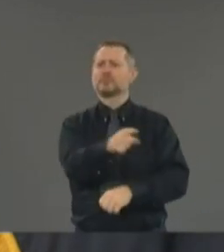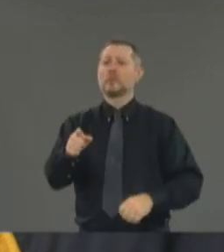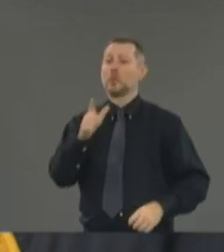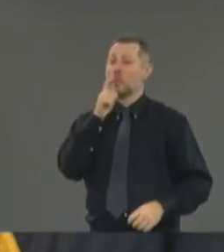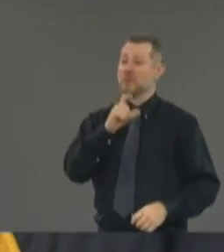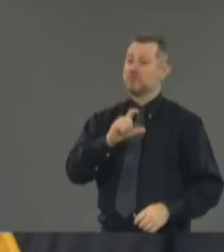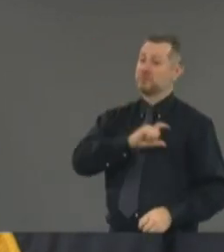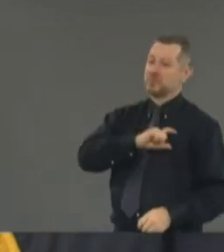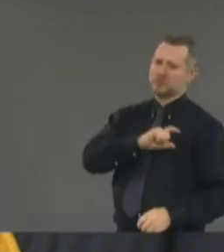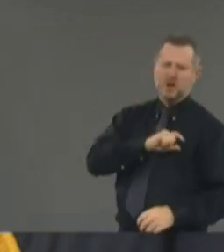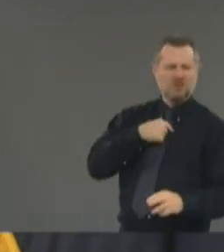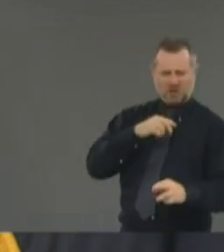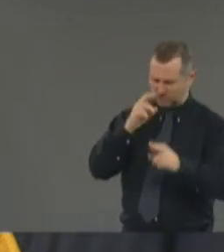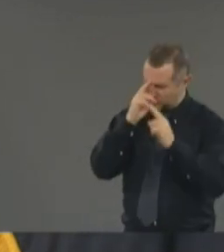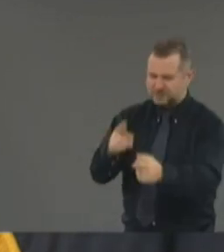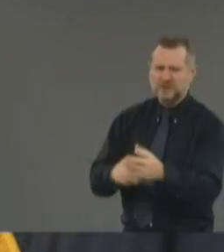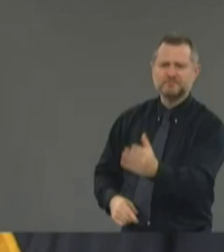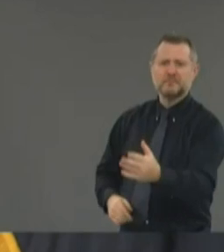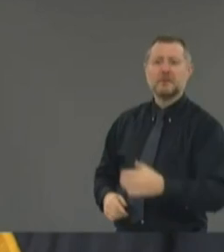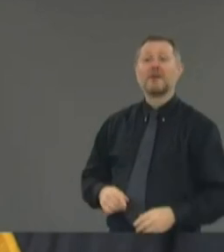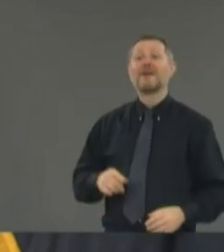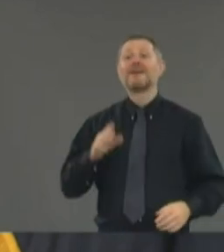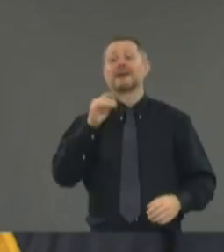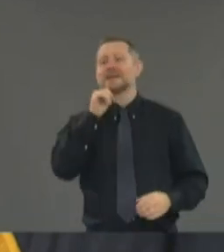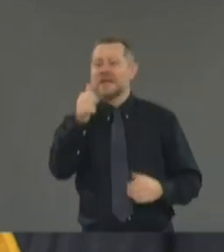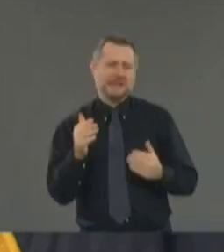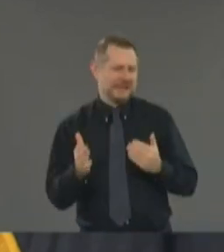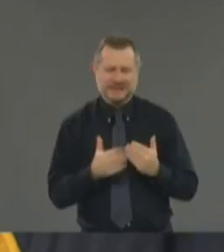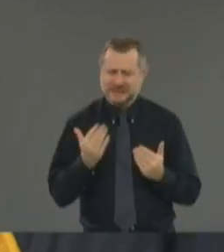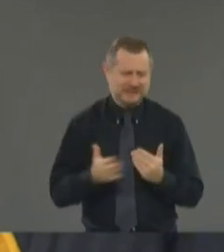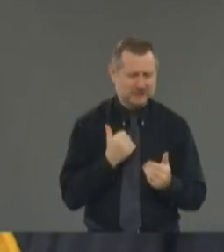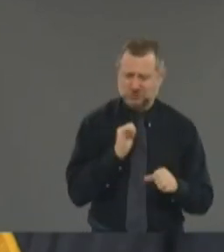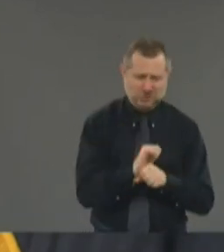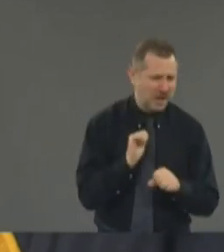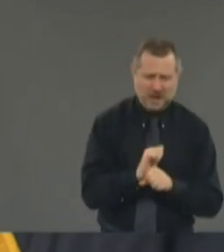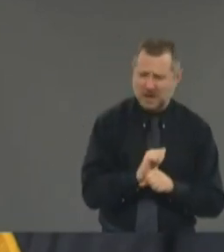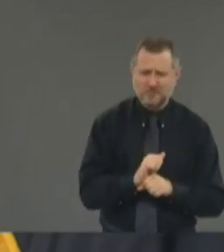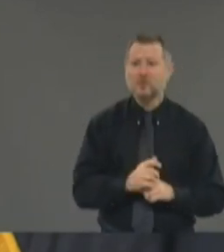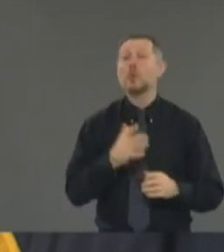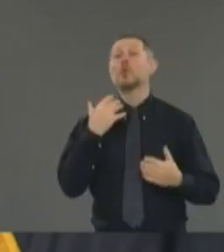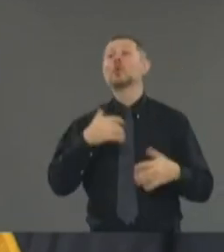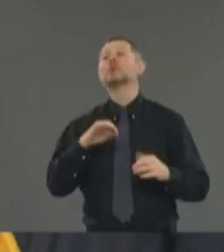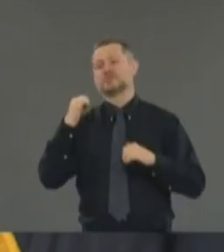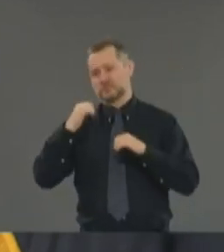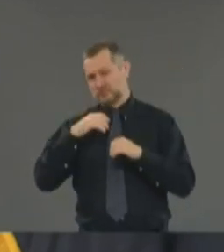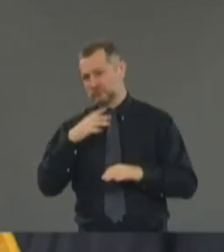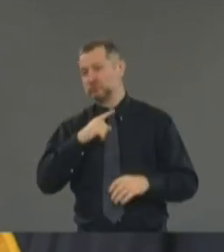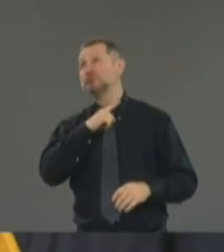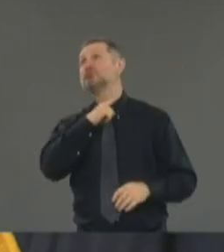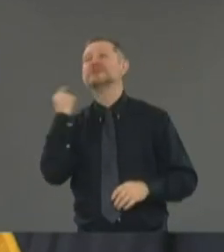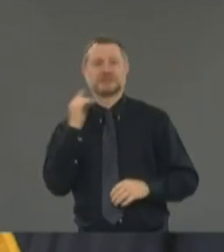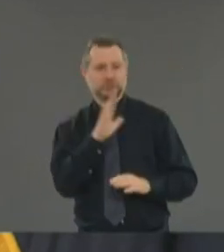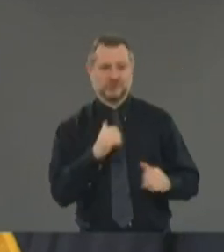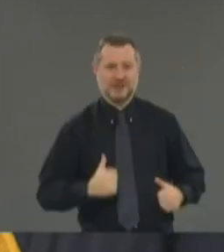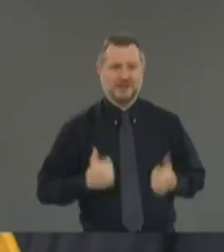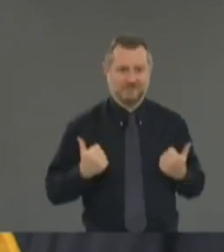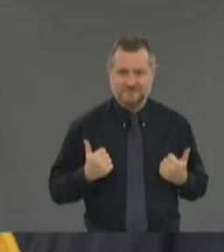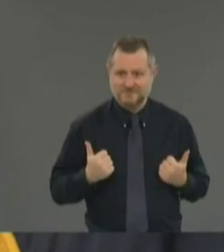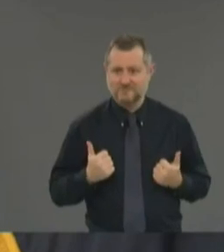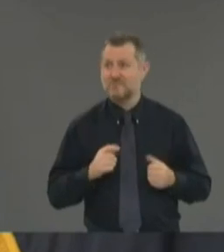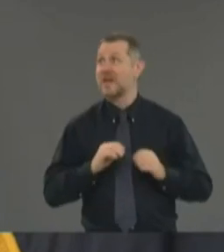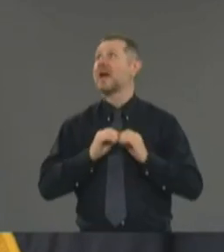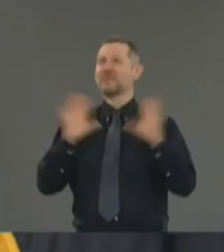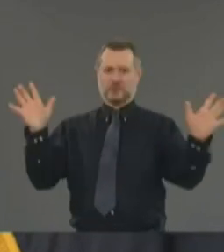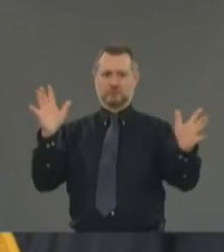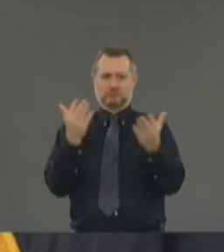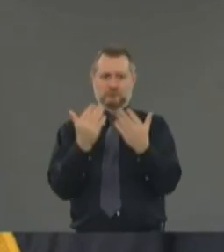know, this is a tough job. It is a tough job, and you put your life in harm's way. There's no doubt about that. And